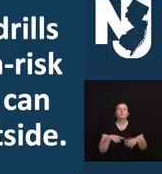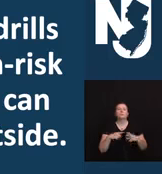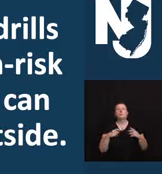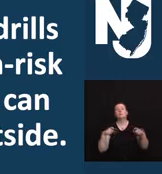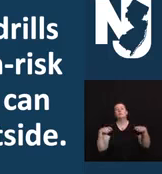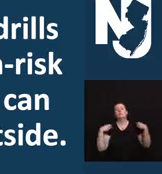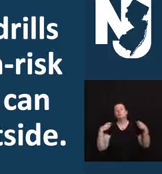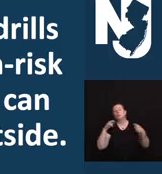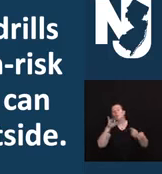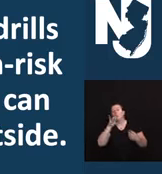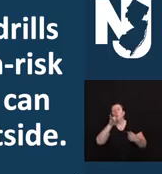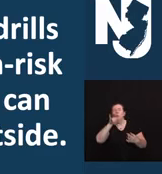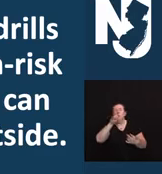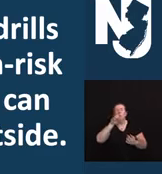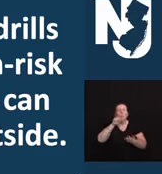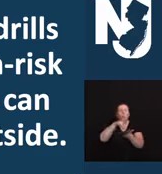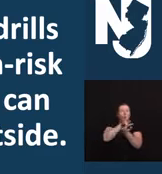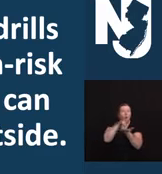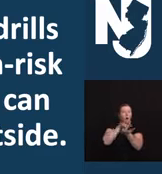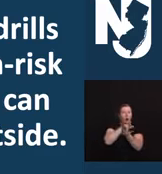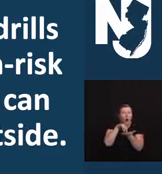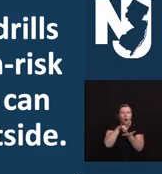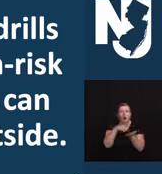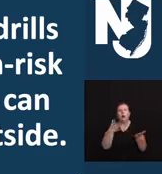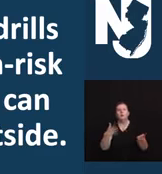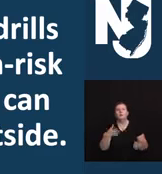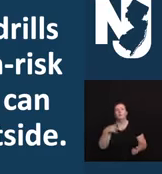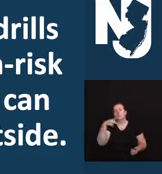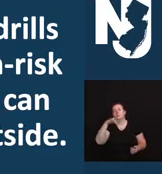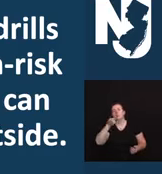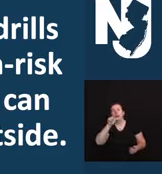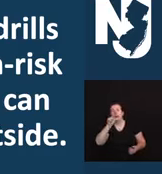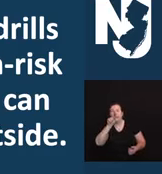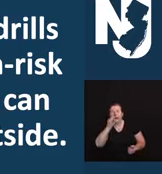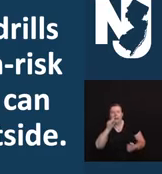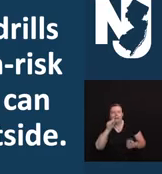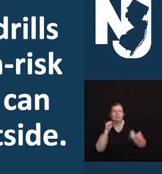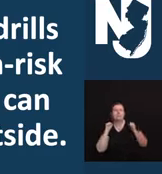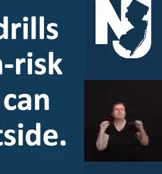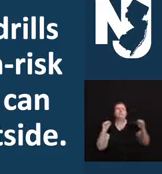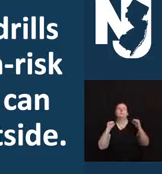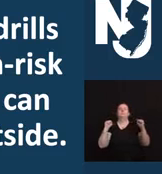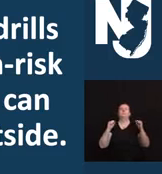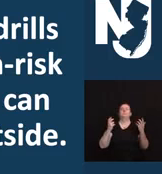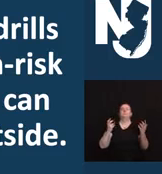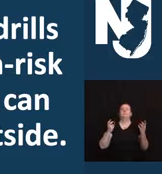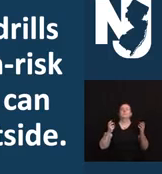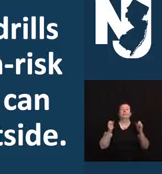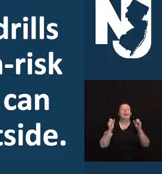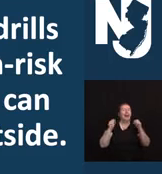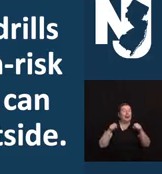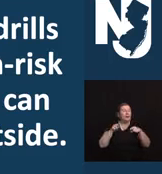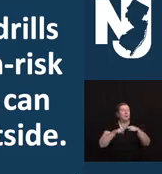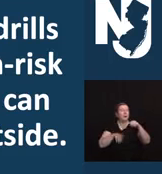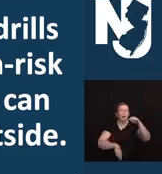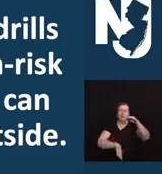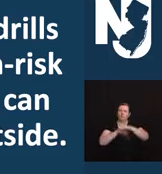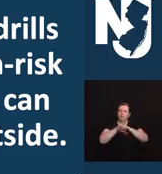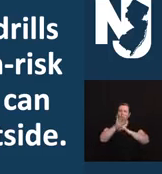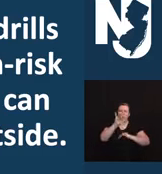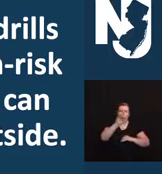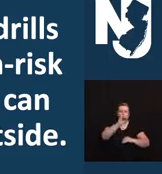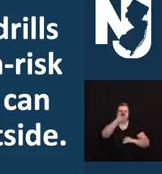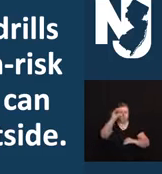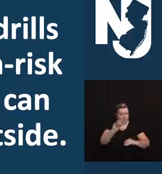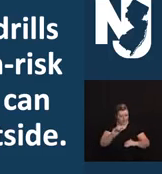Pilates studios, which are not licensed health clubs, but again, they can only be open to 25% of capacity, must